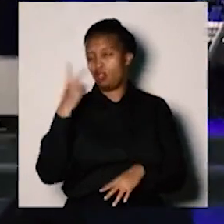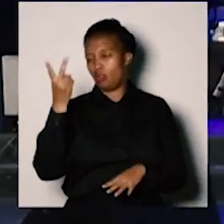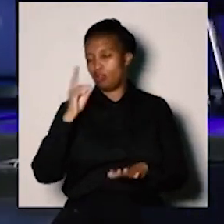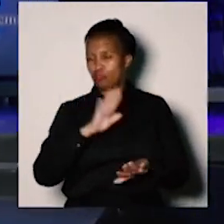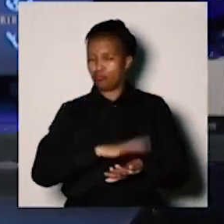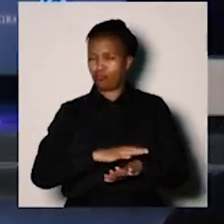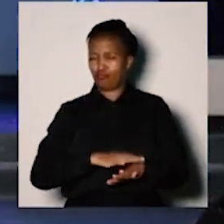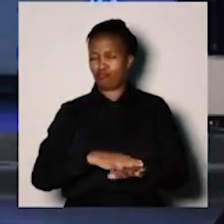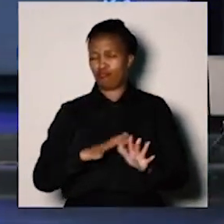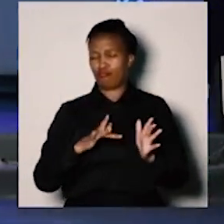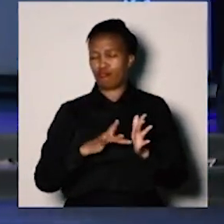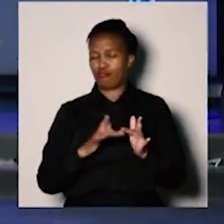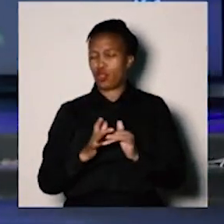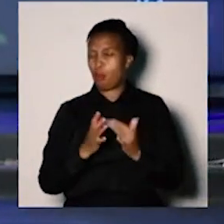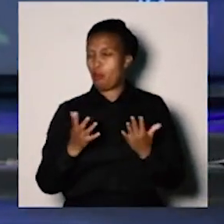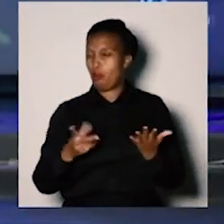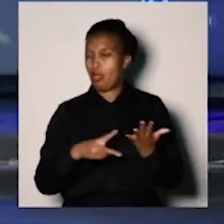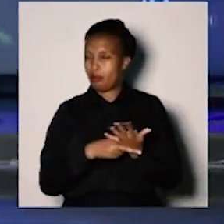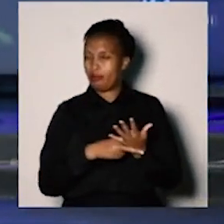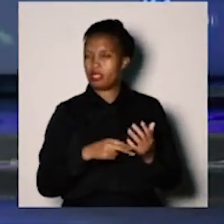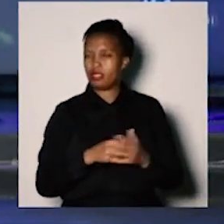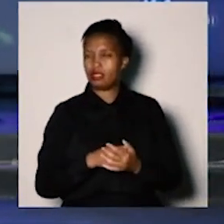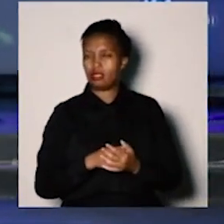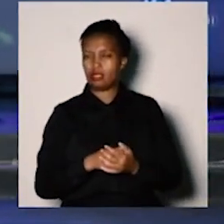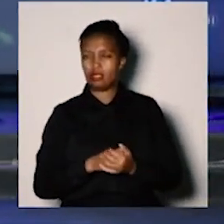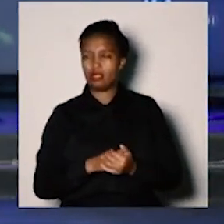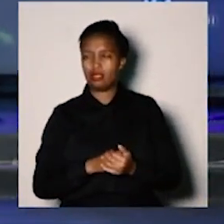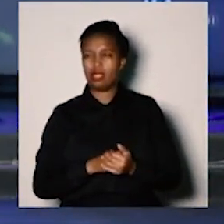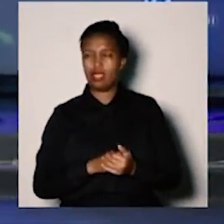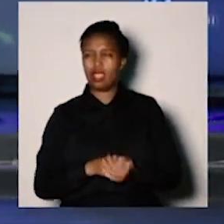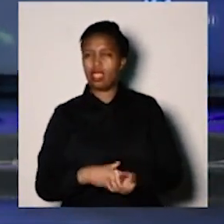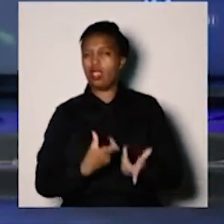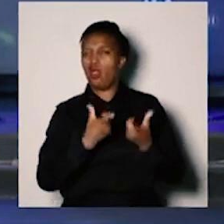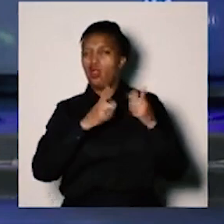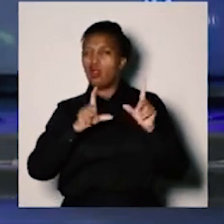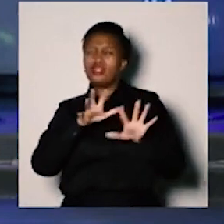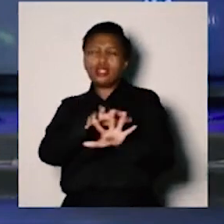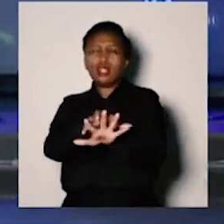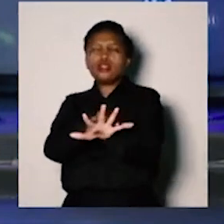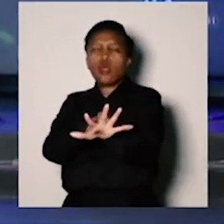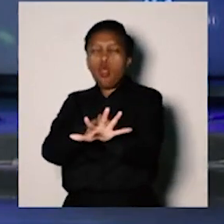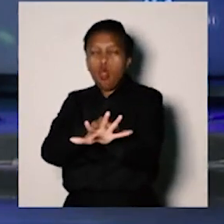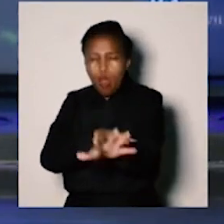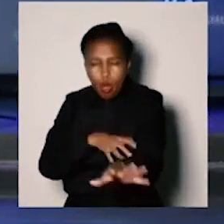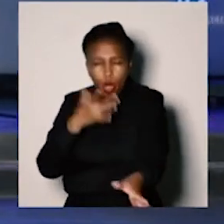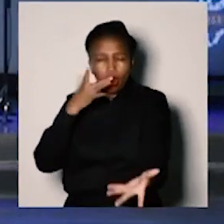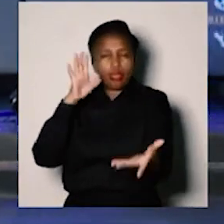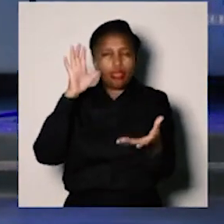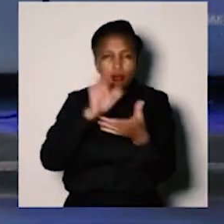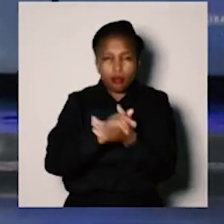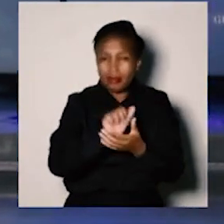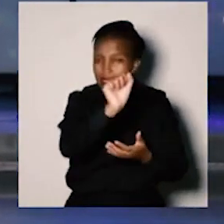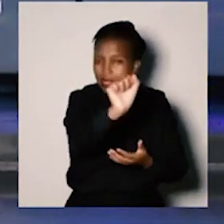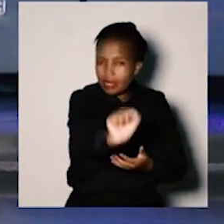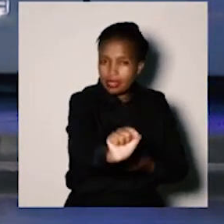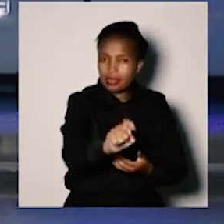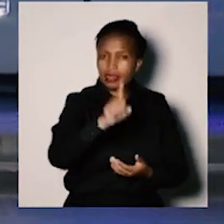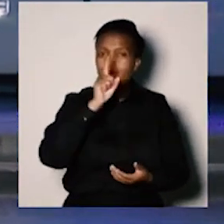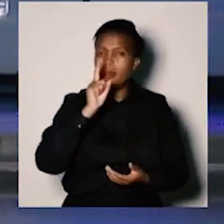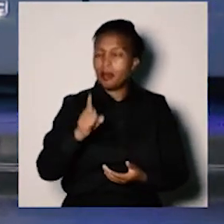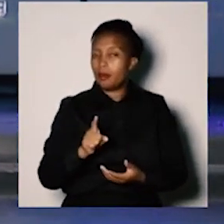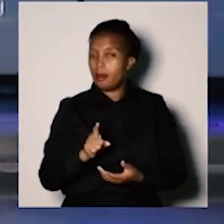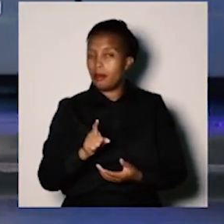closing. Listen what it says. The Lord is not slack concerning his promise, as some count slackness, but is